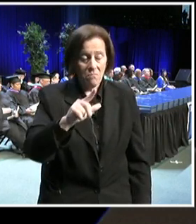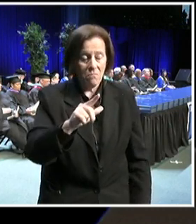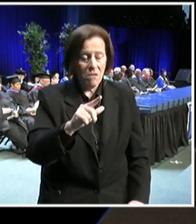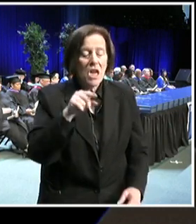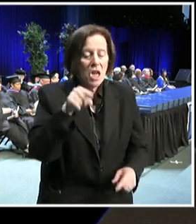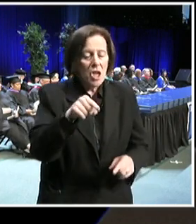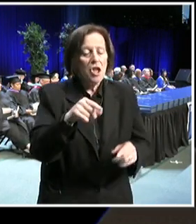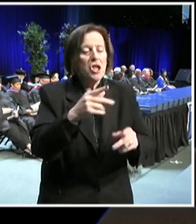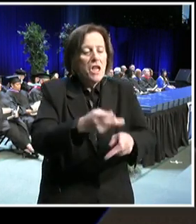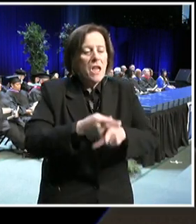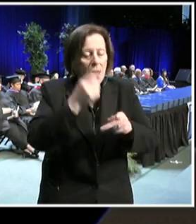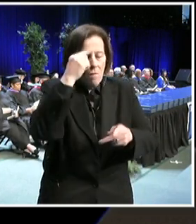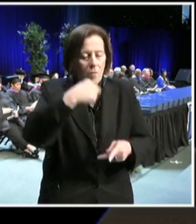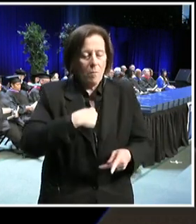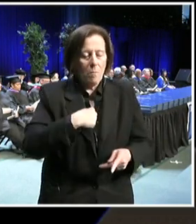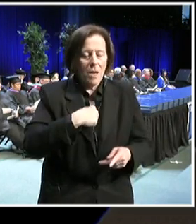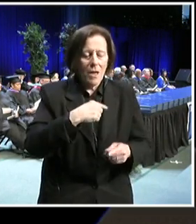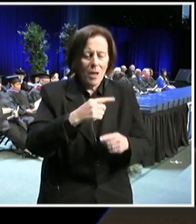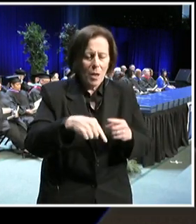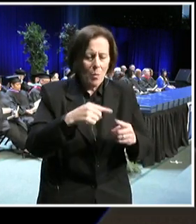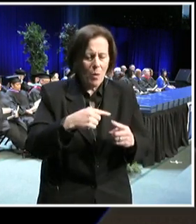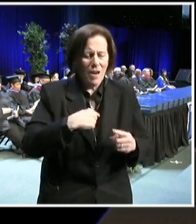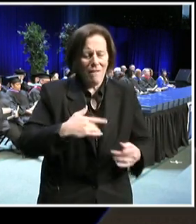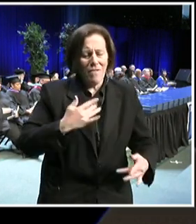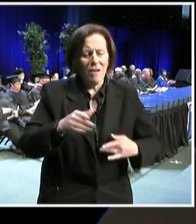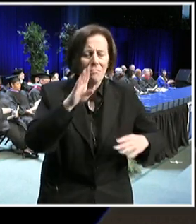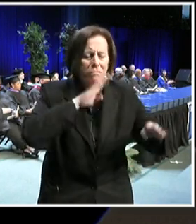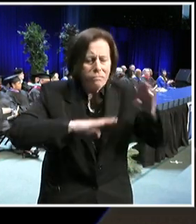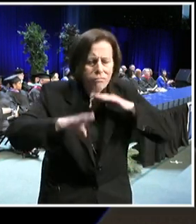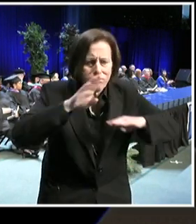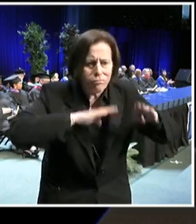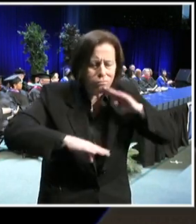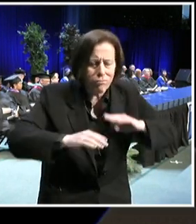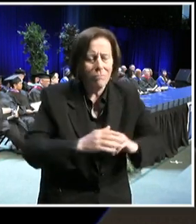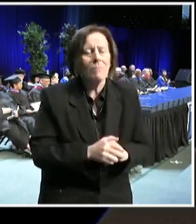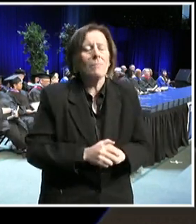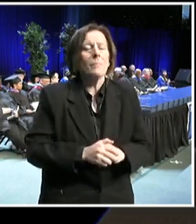caring for me and helping me when I was full of frustration.